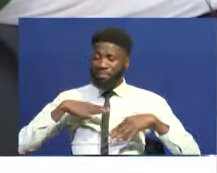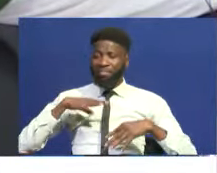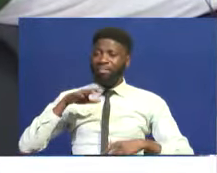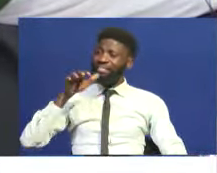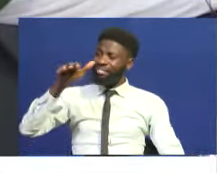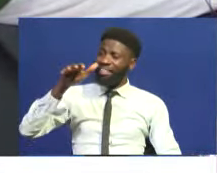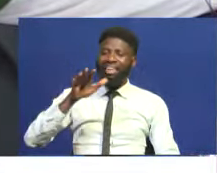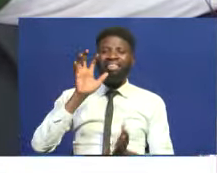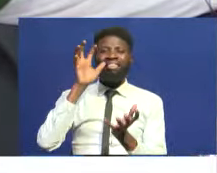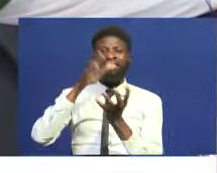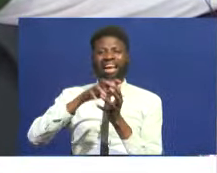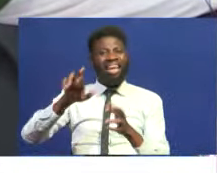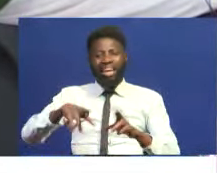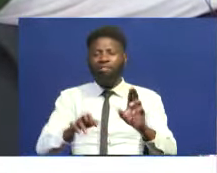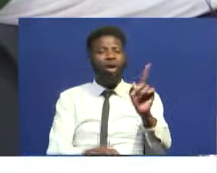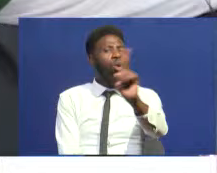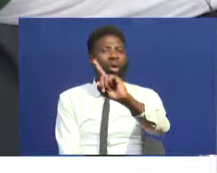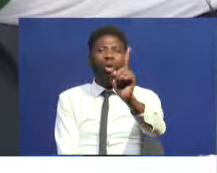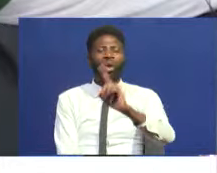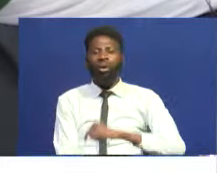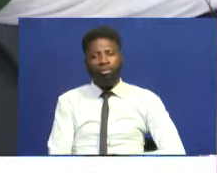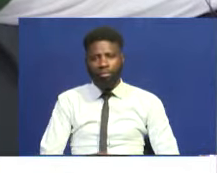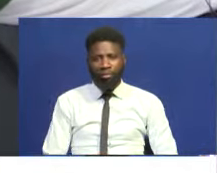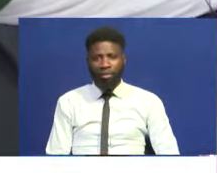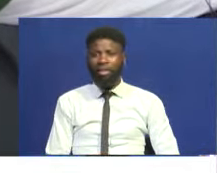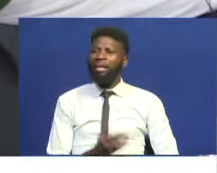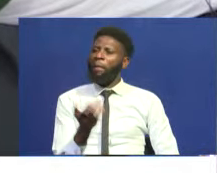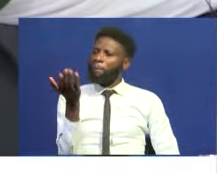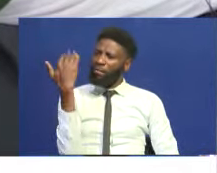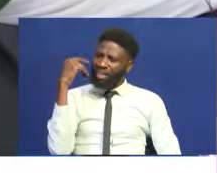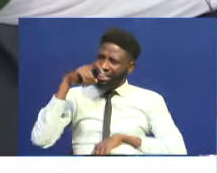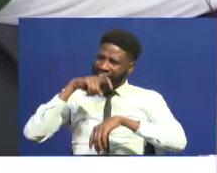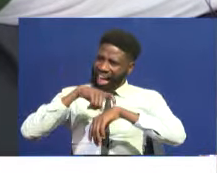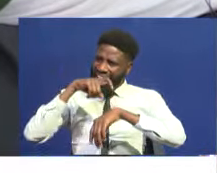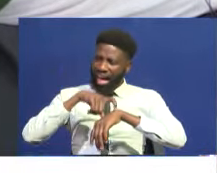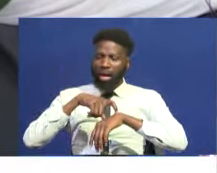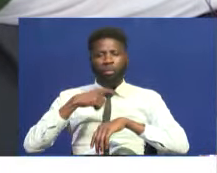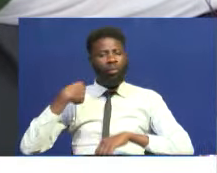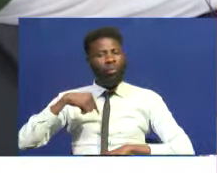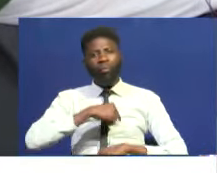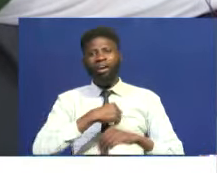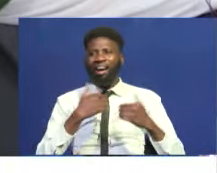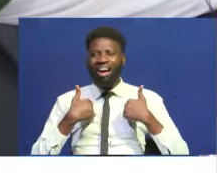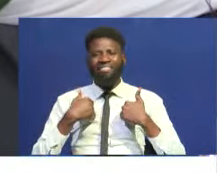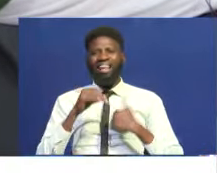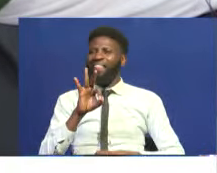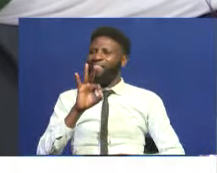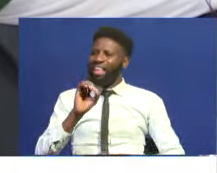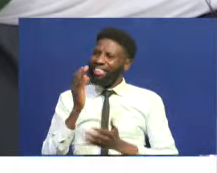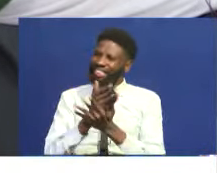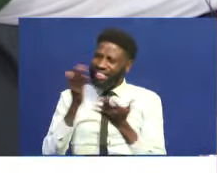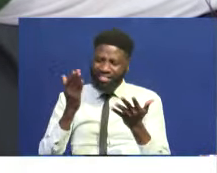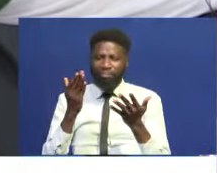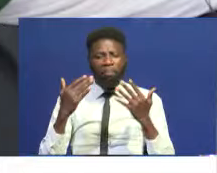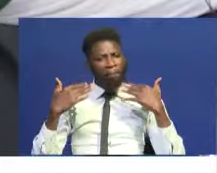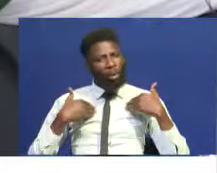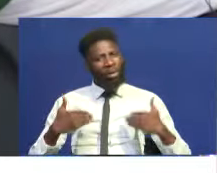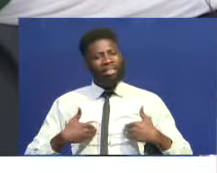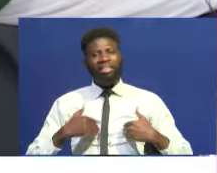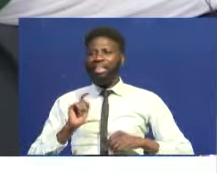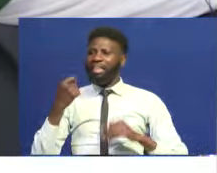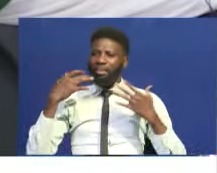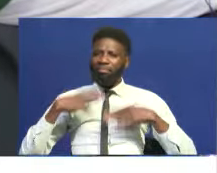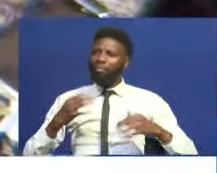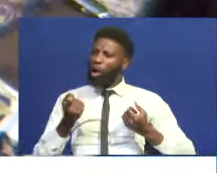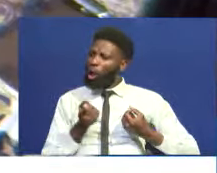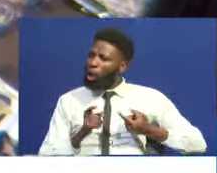in Tana River. There was a time we had 30-something bodies of Kenyans in rivers. That will never